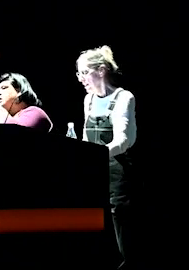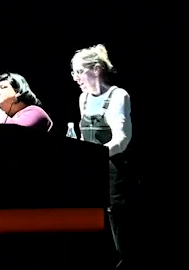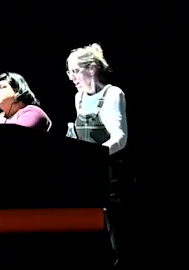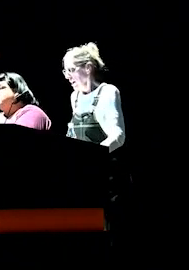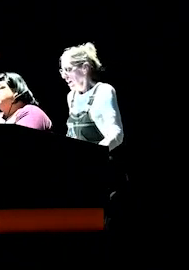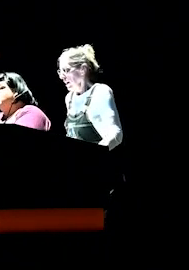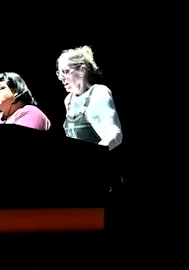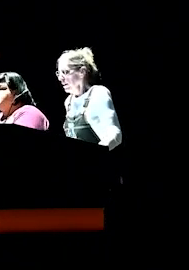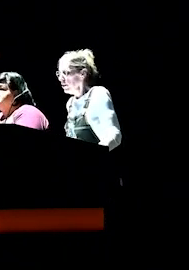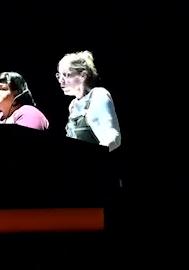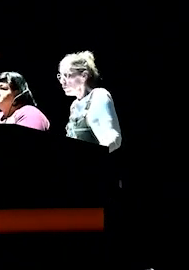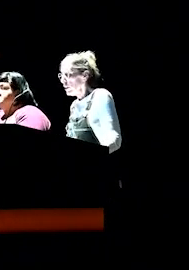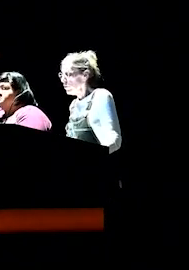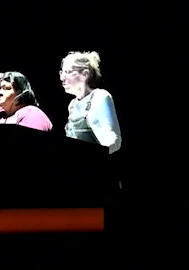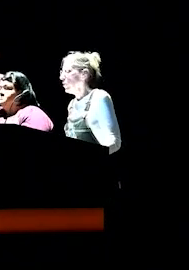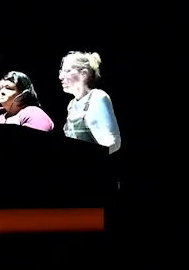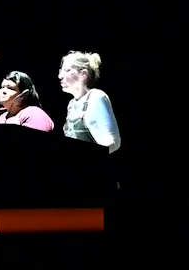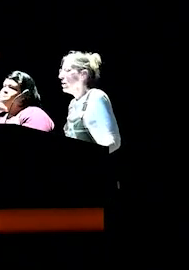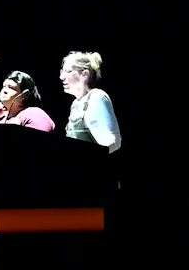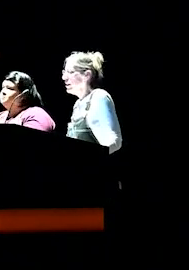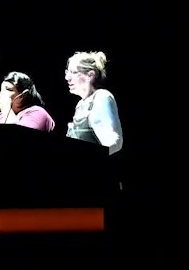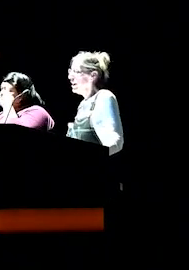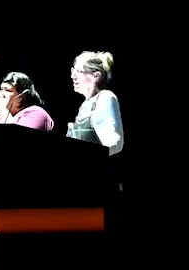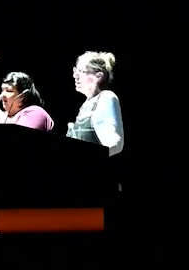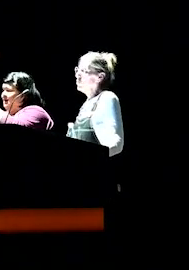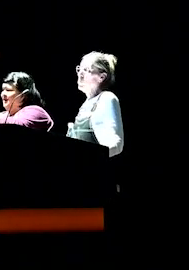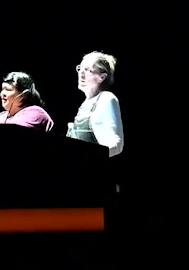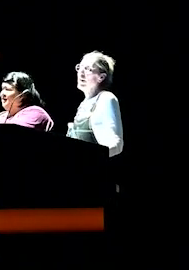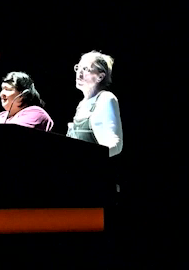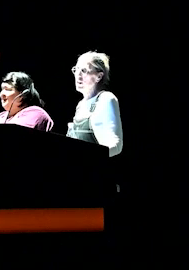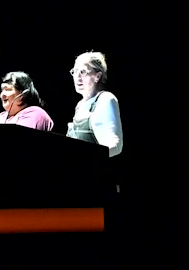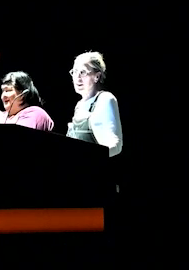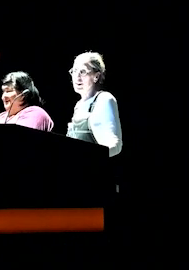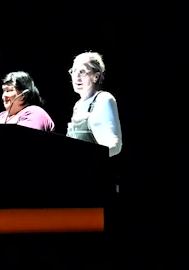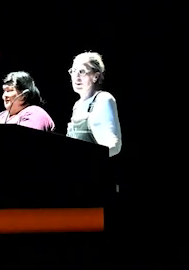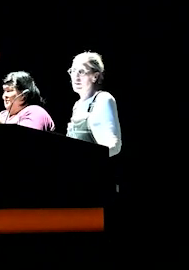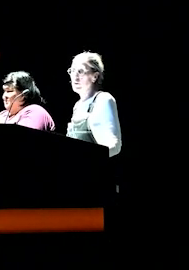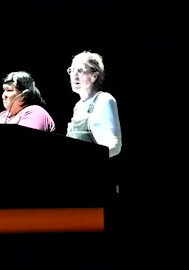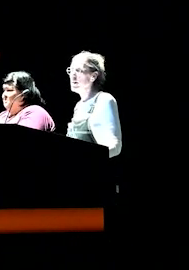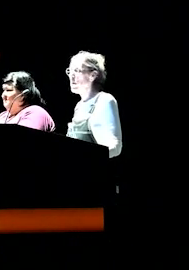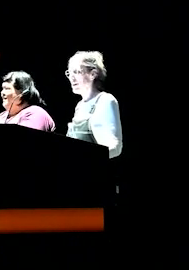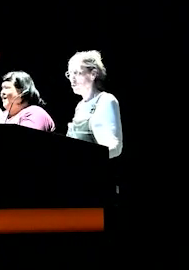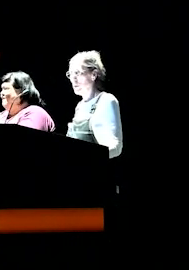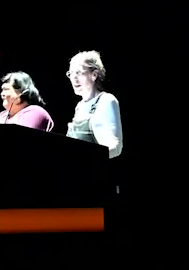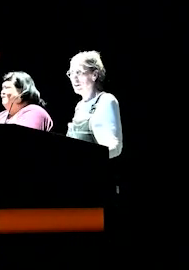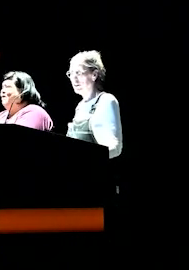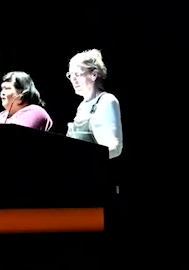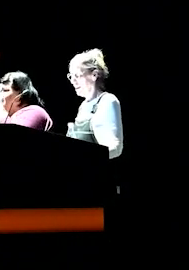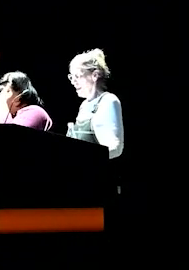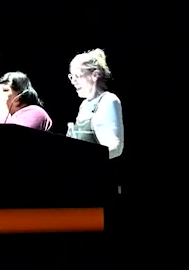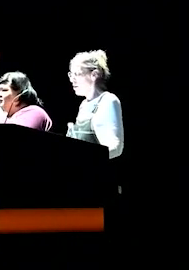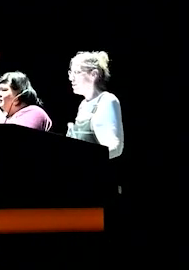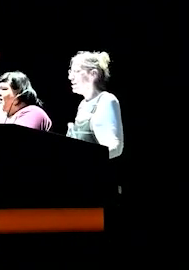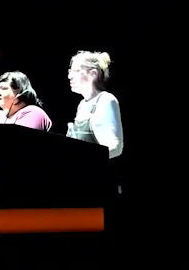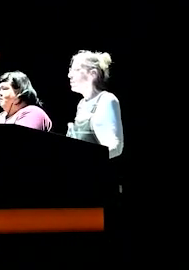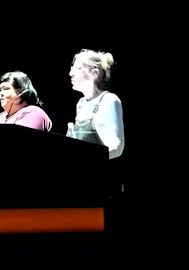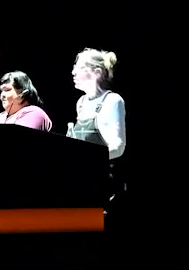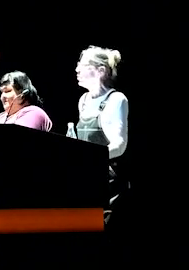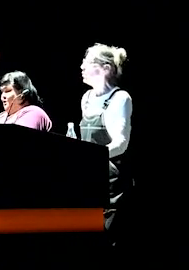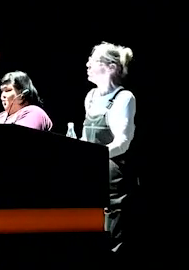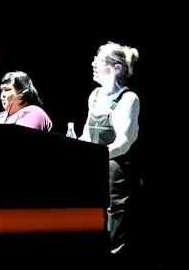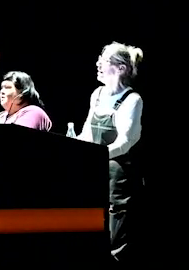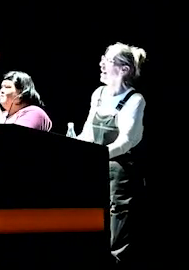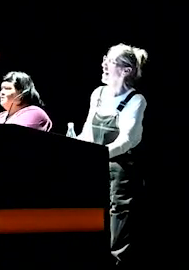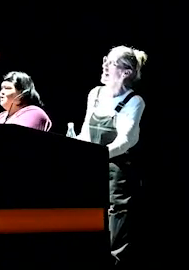is there's really room for everyone in the room. It's actually needed. We need master makers, and we need